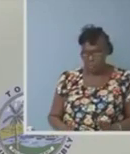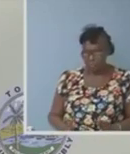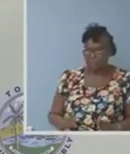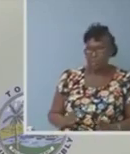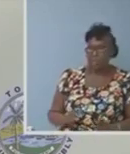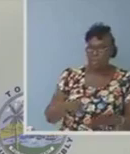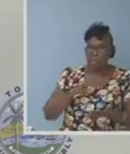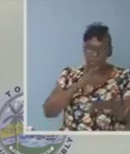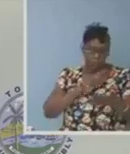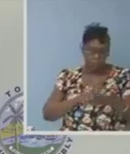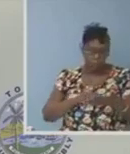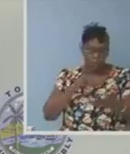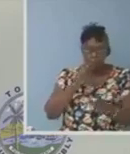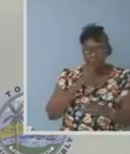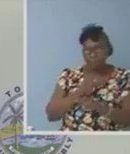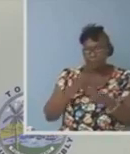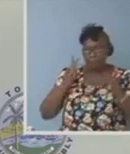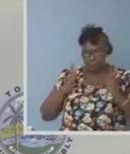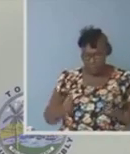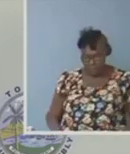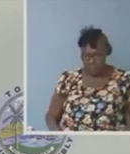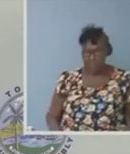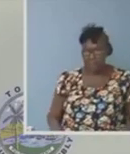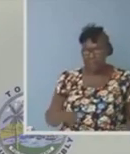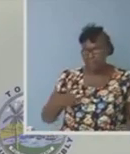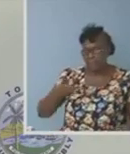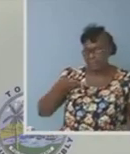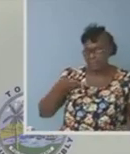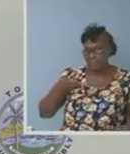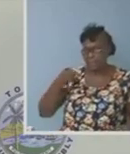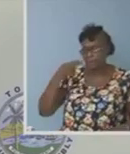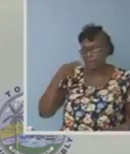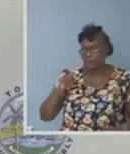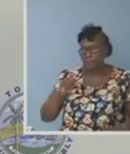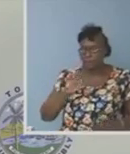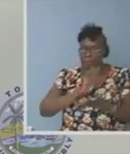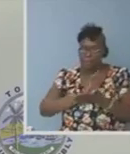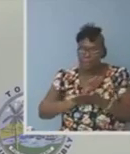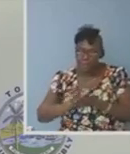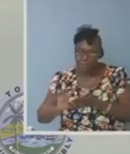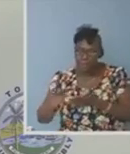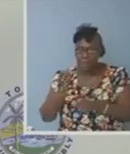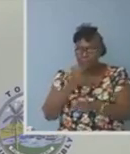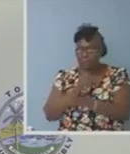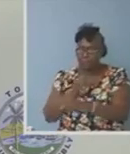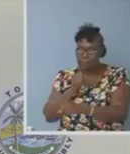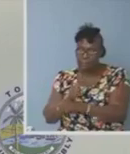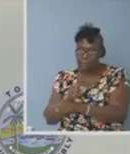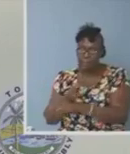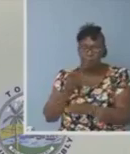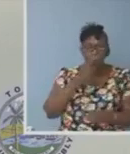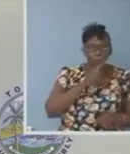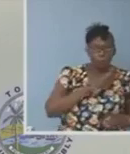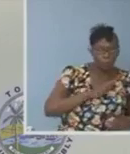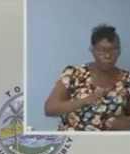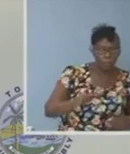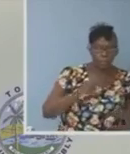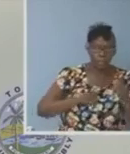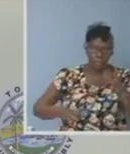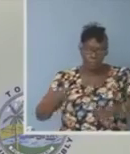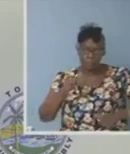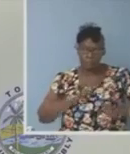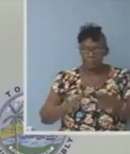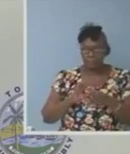read personal hygiene. And parents, I say to you, protect, monitor the activities of